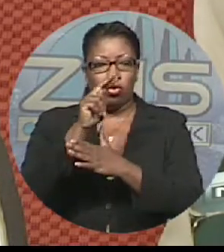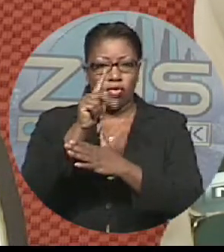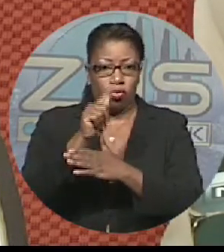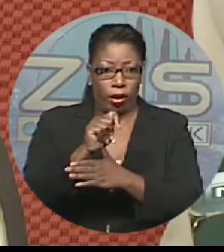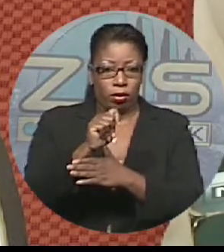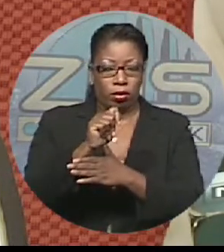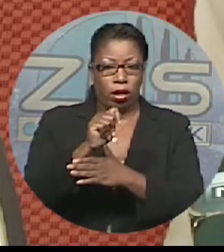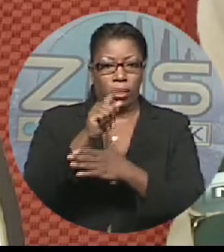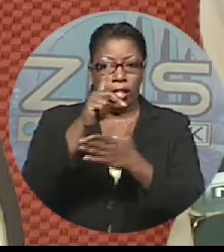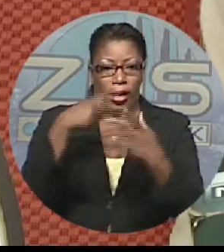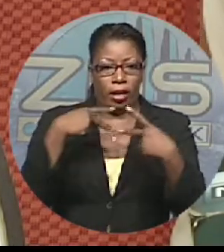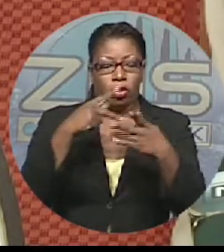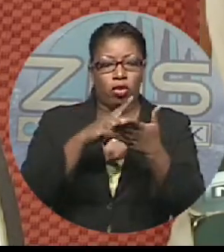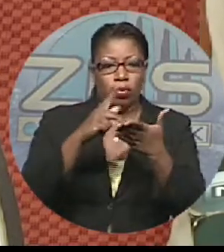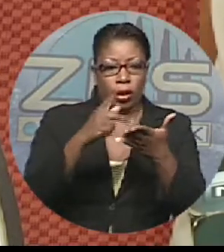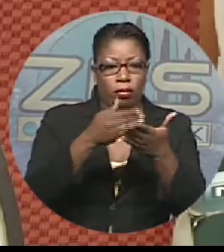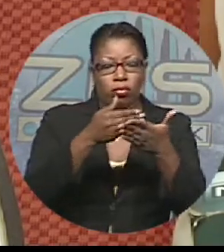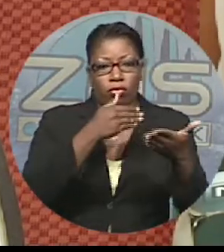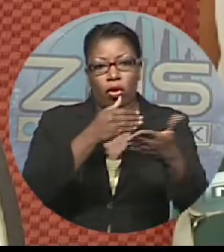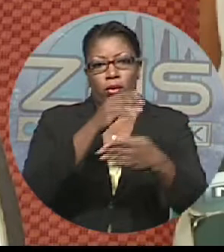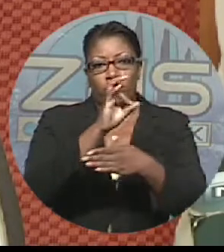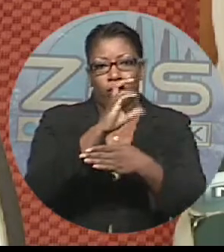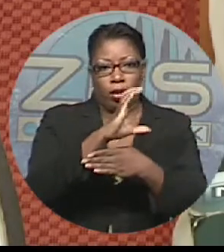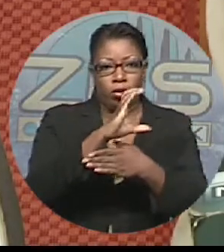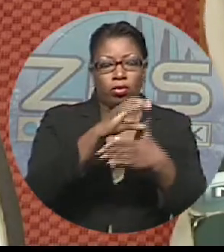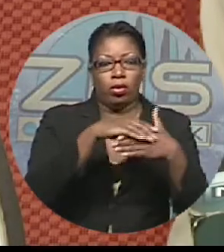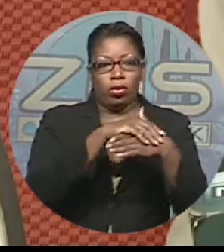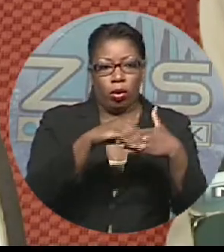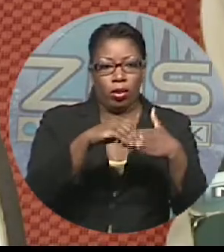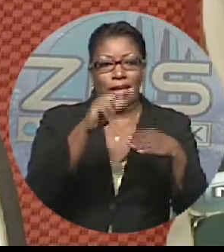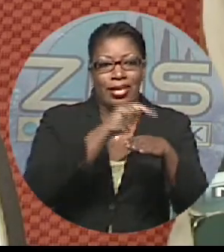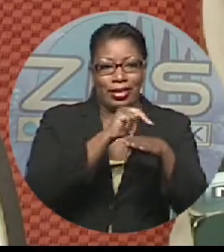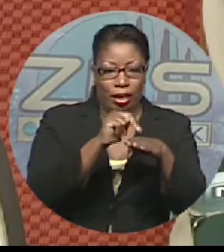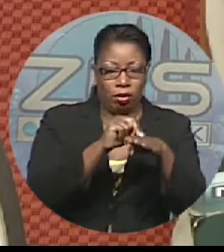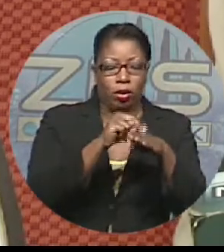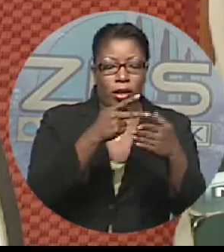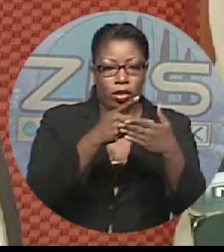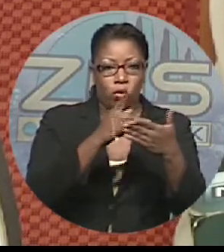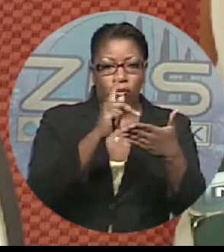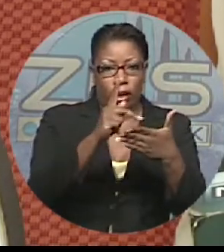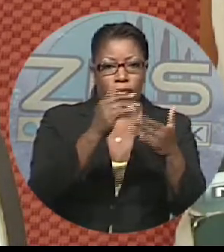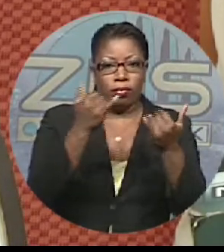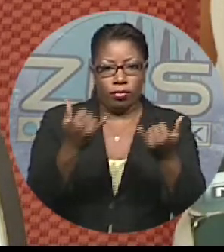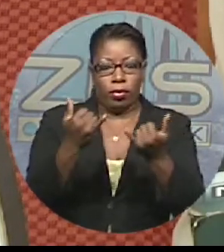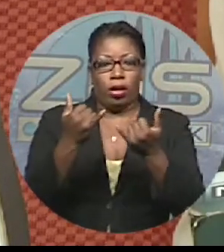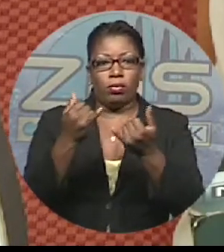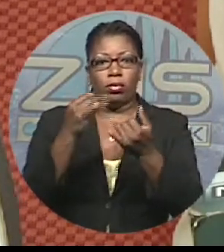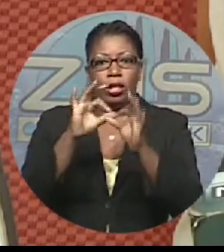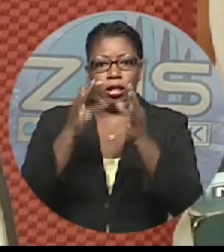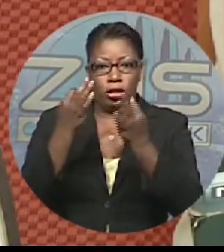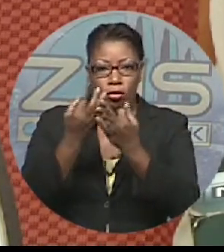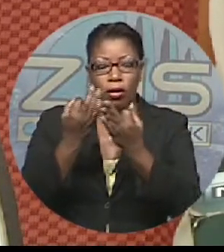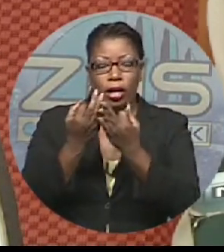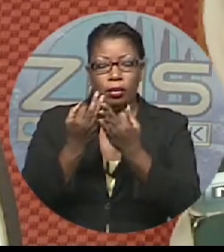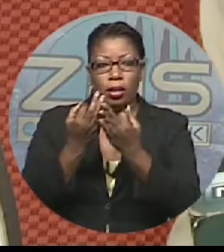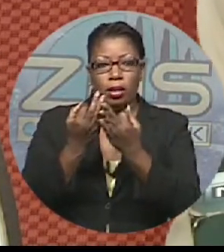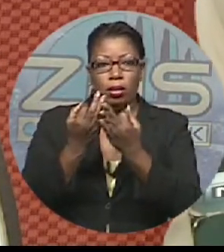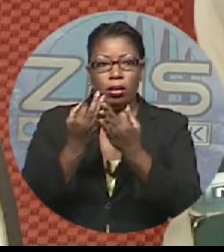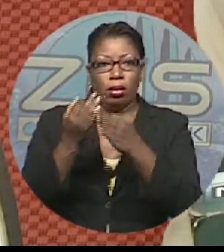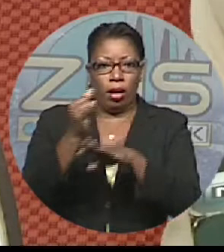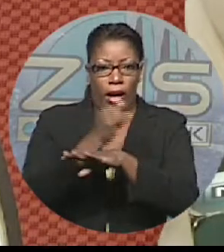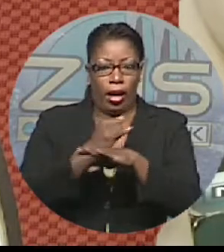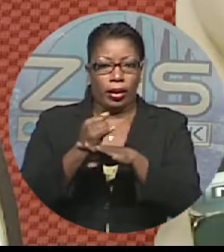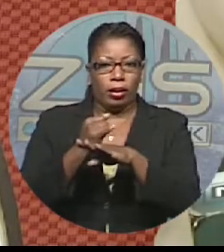rent in Nassau, is now 1,000, and in the Family Islands, no, New Providence is 6, the Family